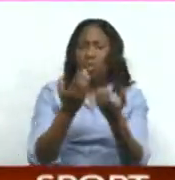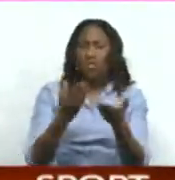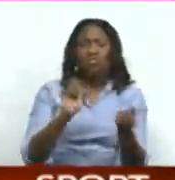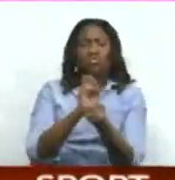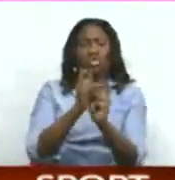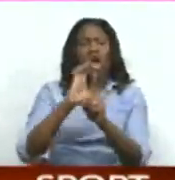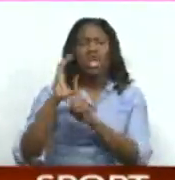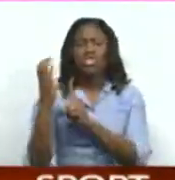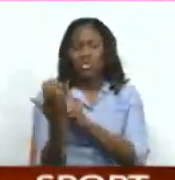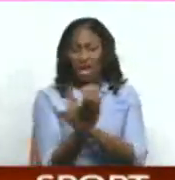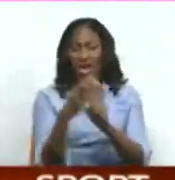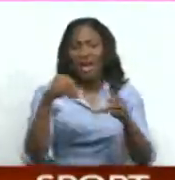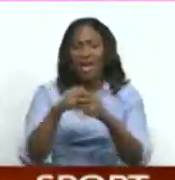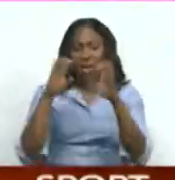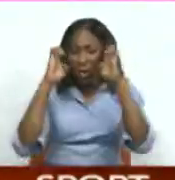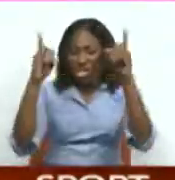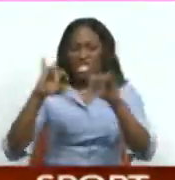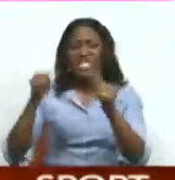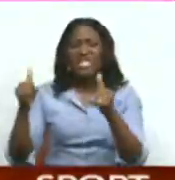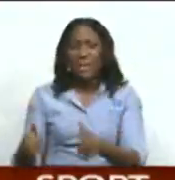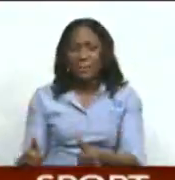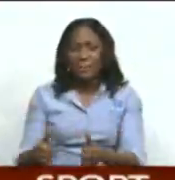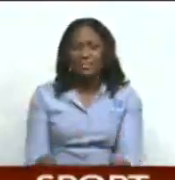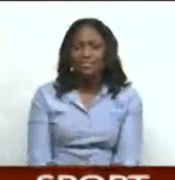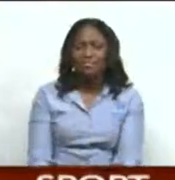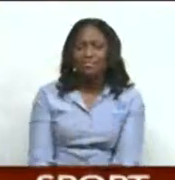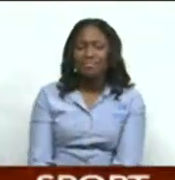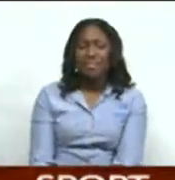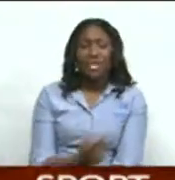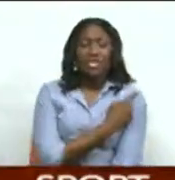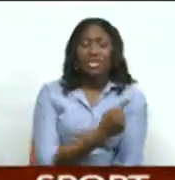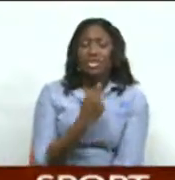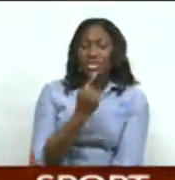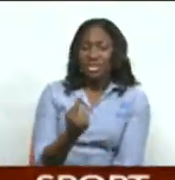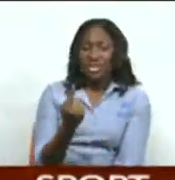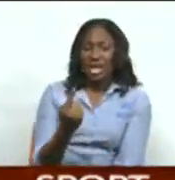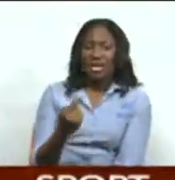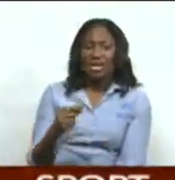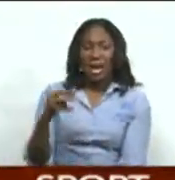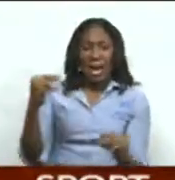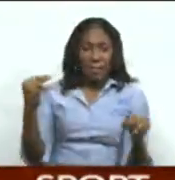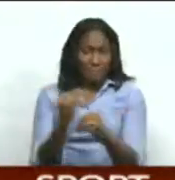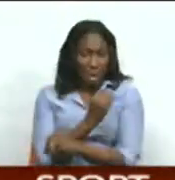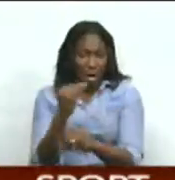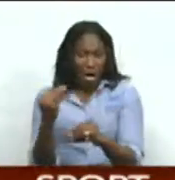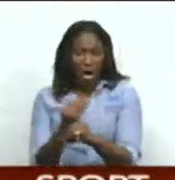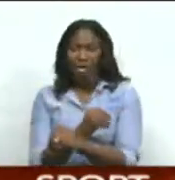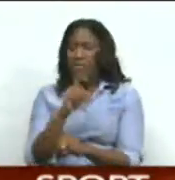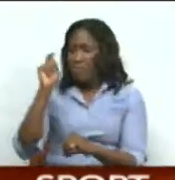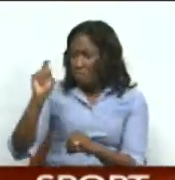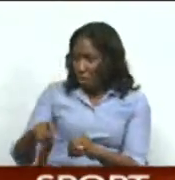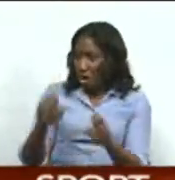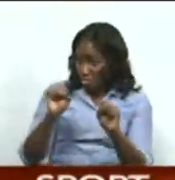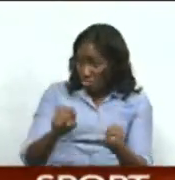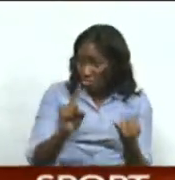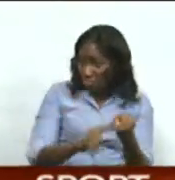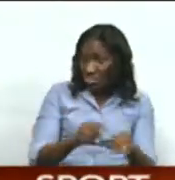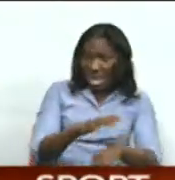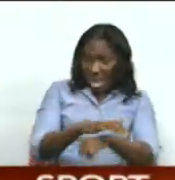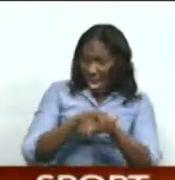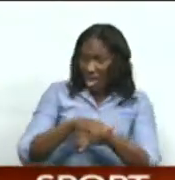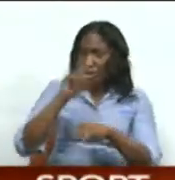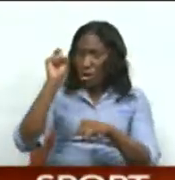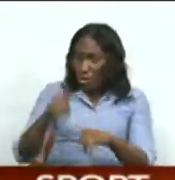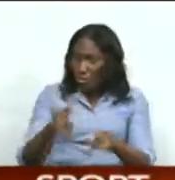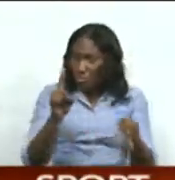culture within the education system. We don't squeeze in maths. We don't squeeze in English. We don't squeeze